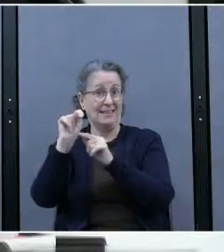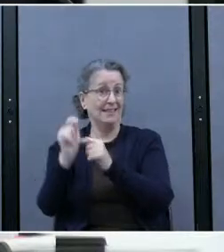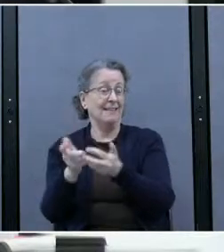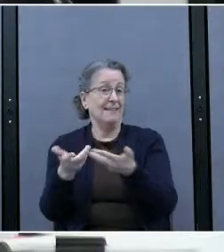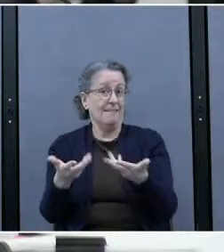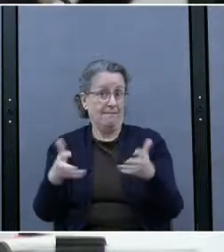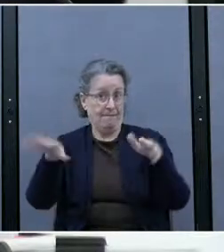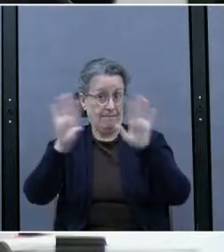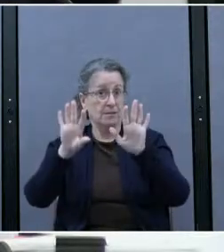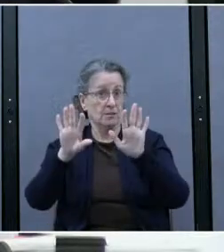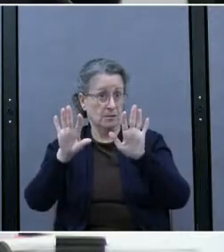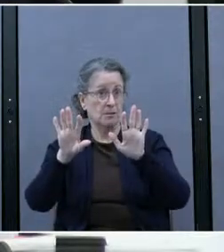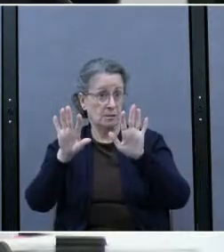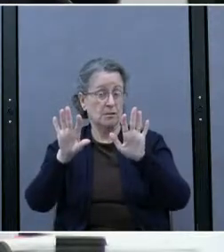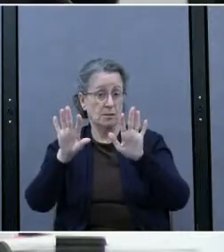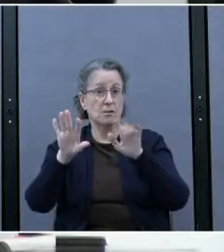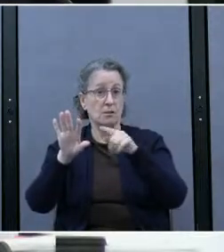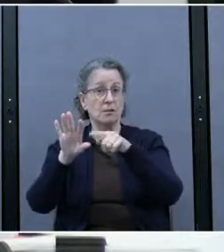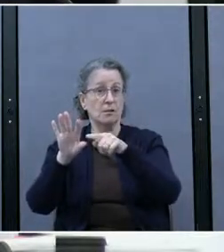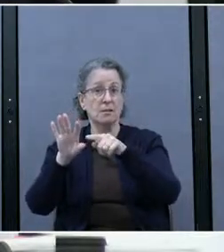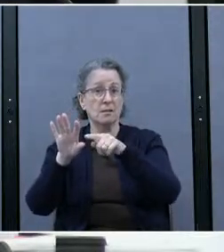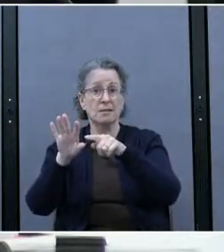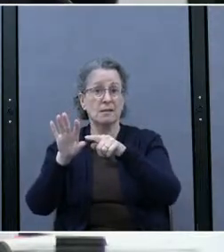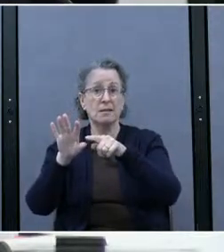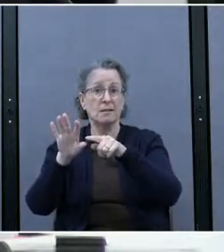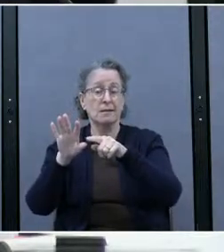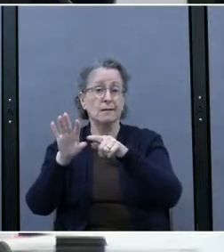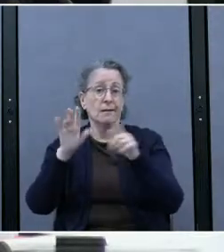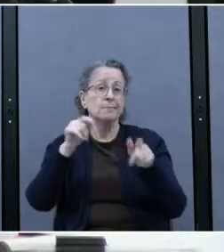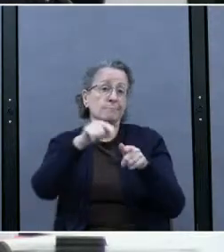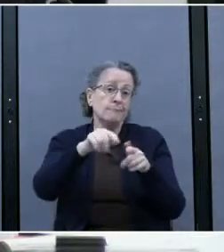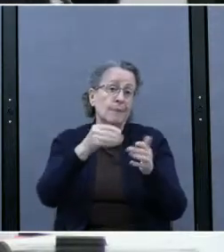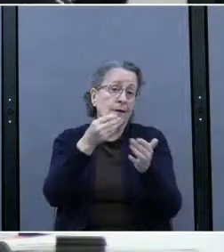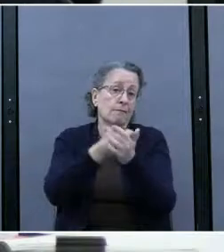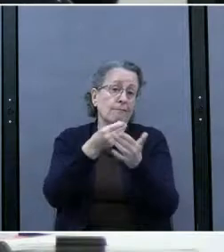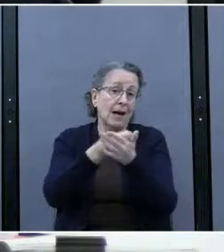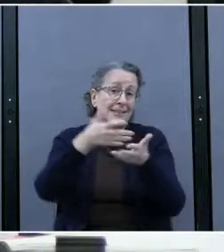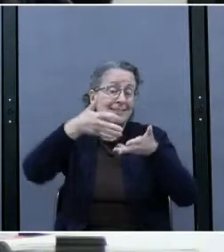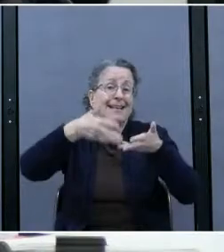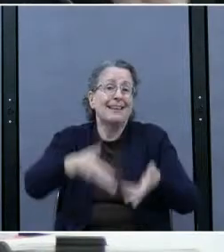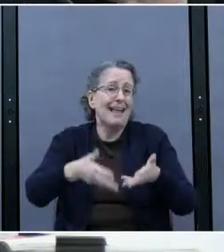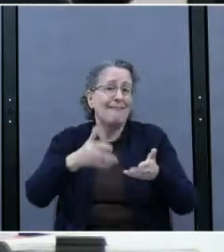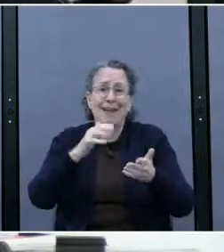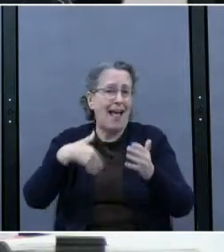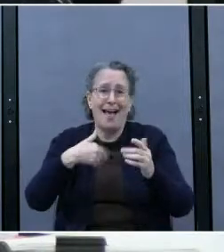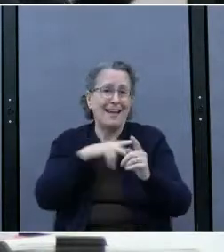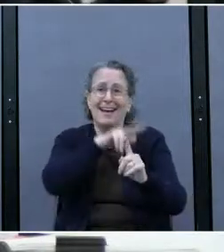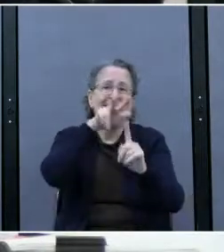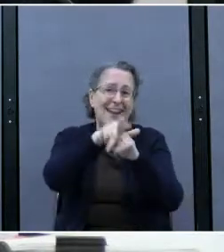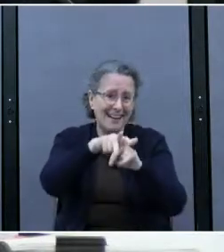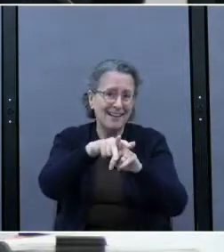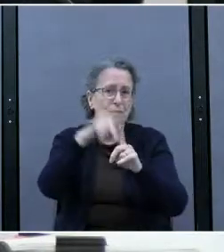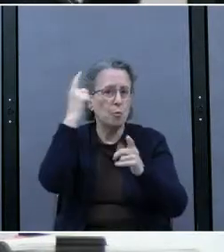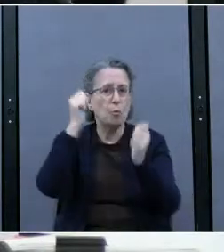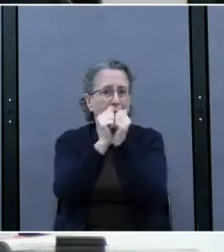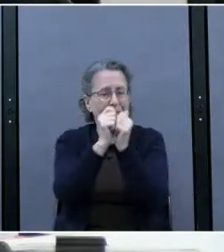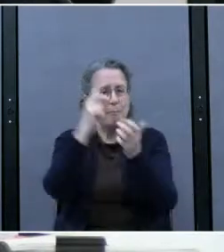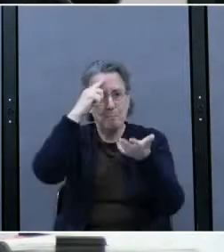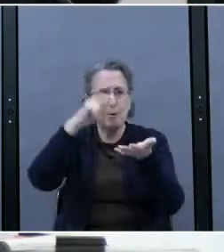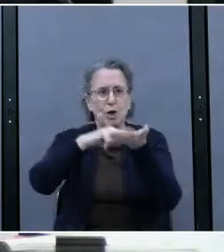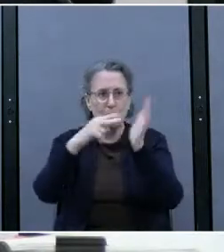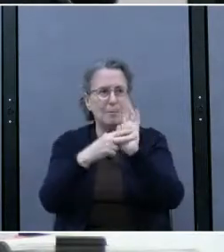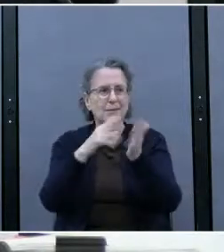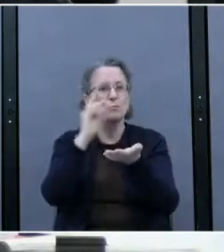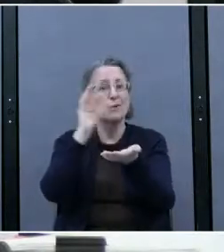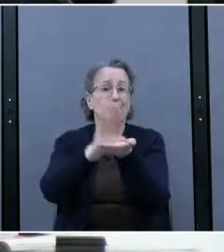being equal, your fund balance would go down by that amount because you've essentially overspent. You haven't